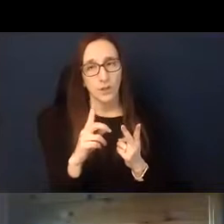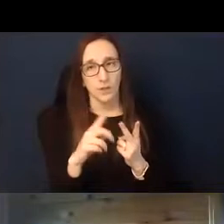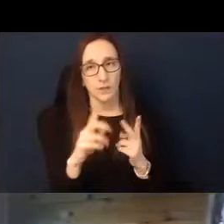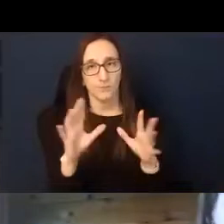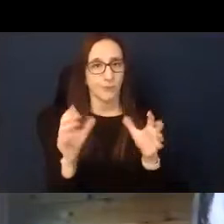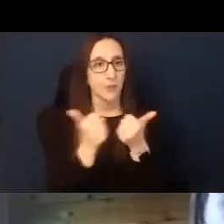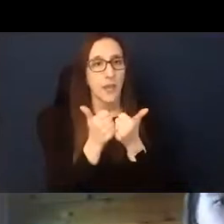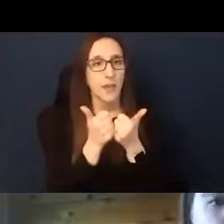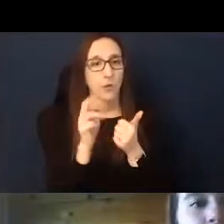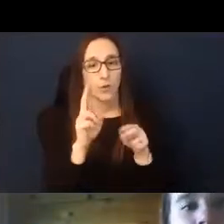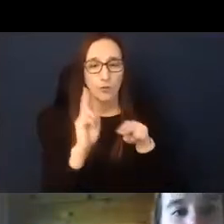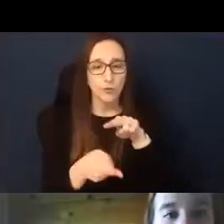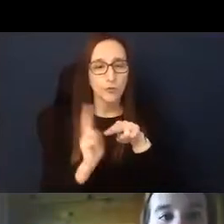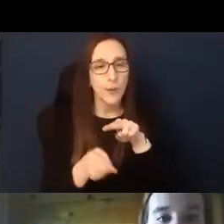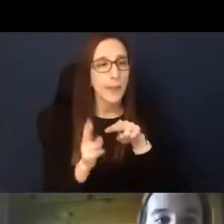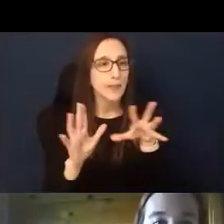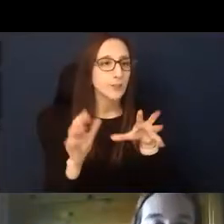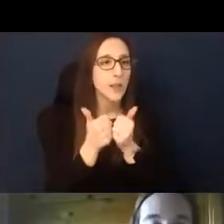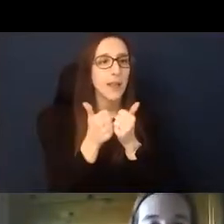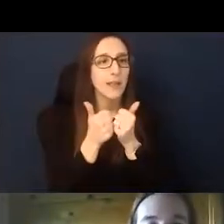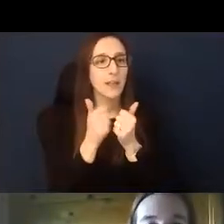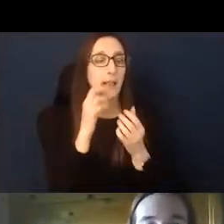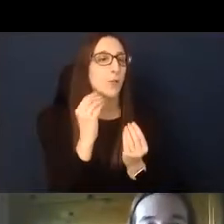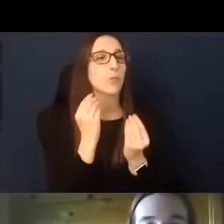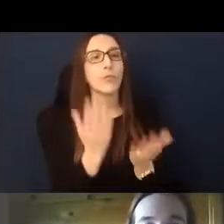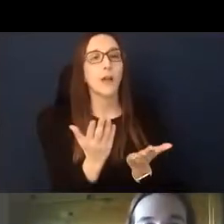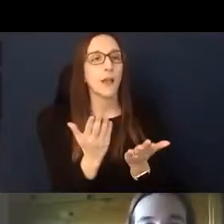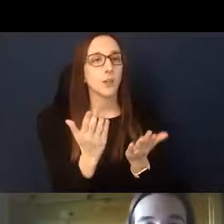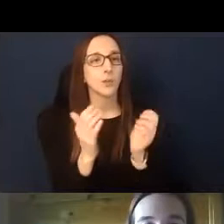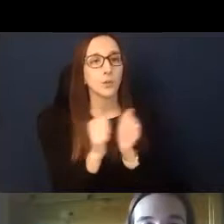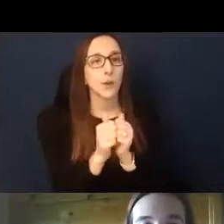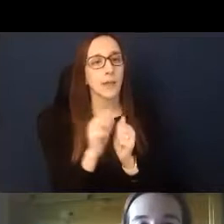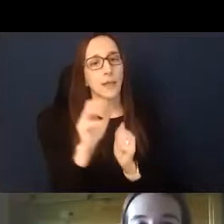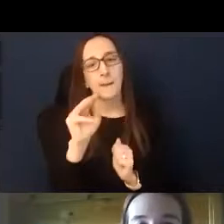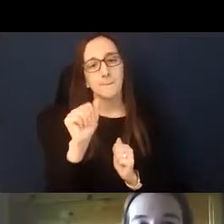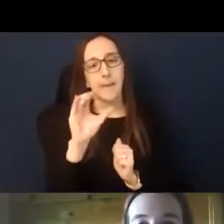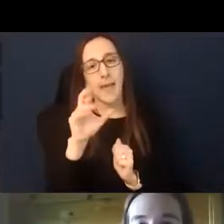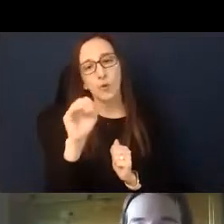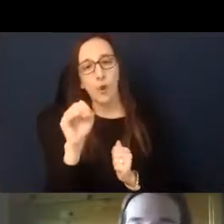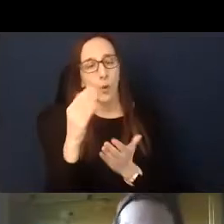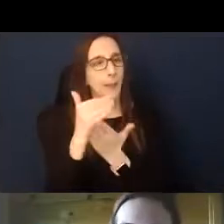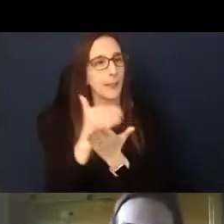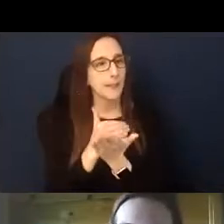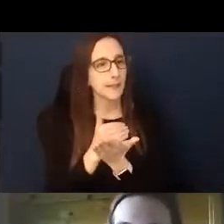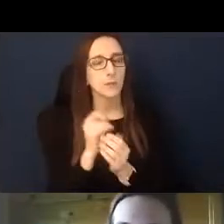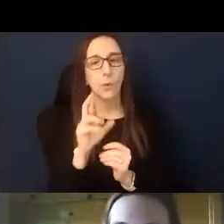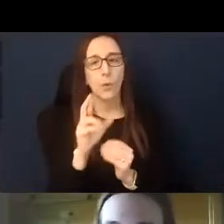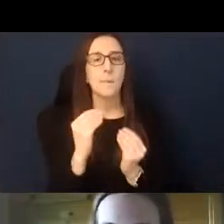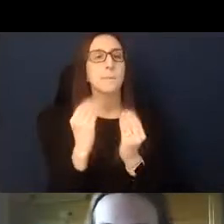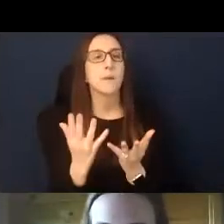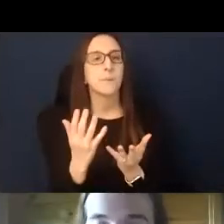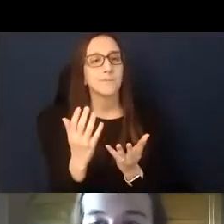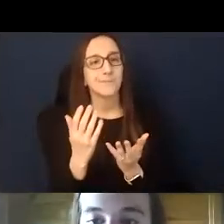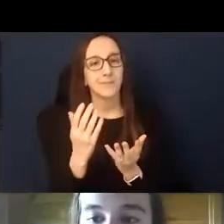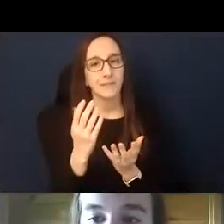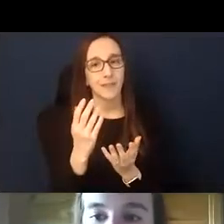challenge or lose weight challenge or this or that. So, and they'll provide you with a macros list, or they'll provide you with what is essentially a prescribed